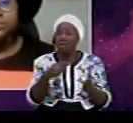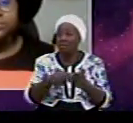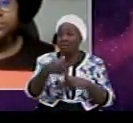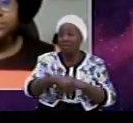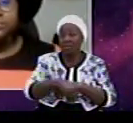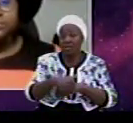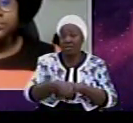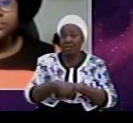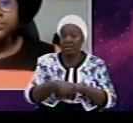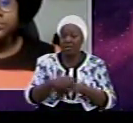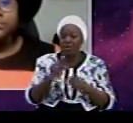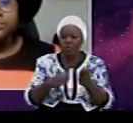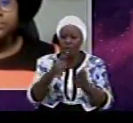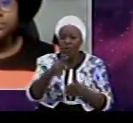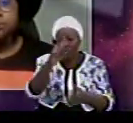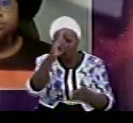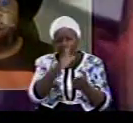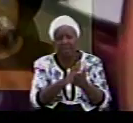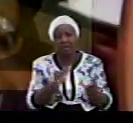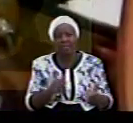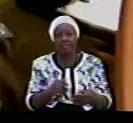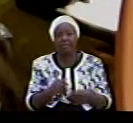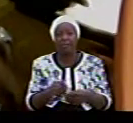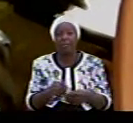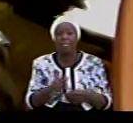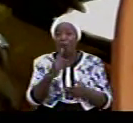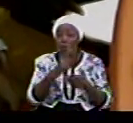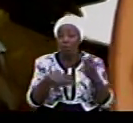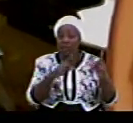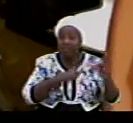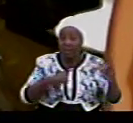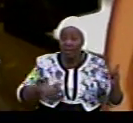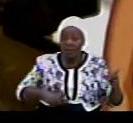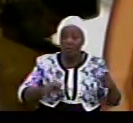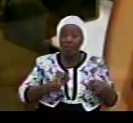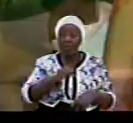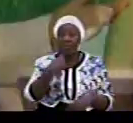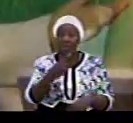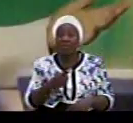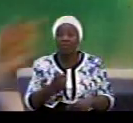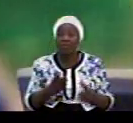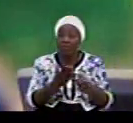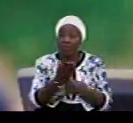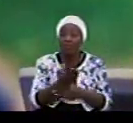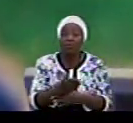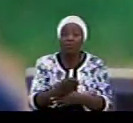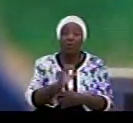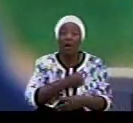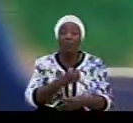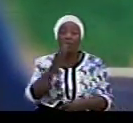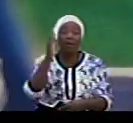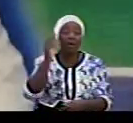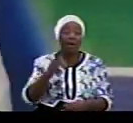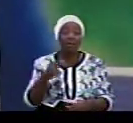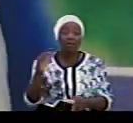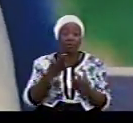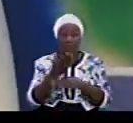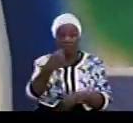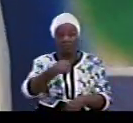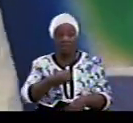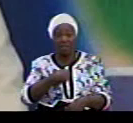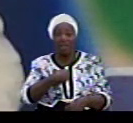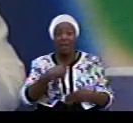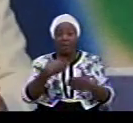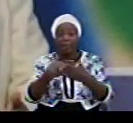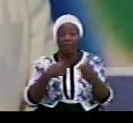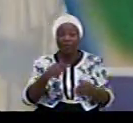Tonight, once you believe what the Lord is telling you through me, before you see anything at